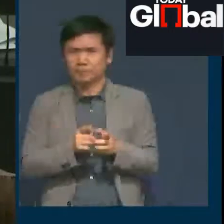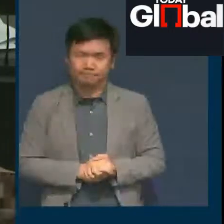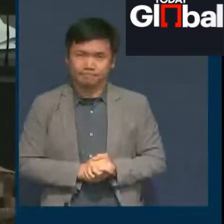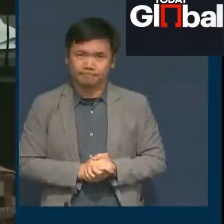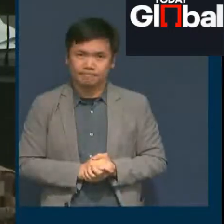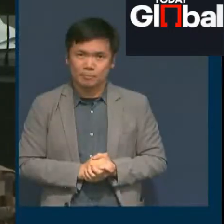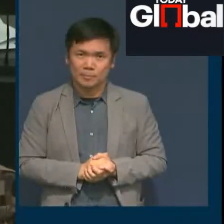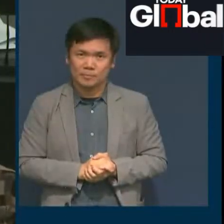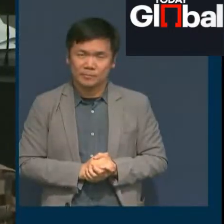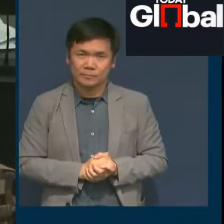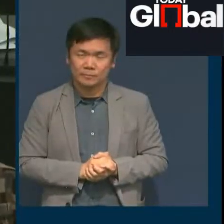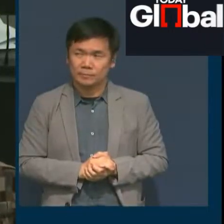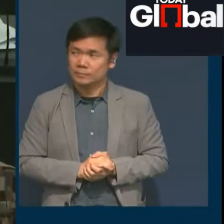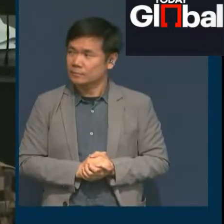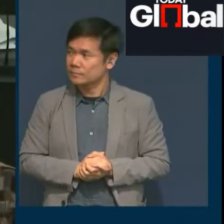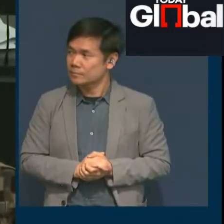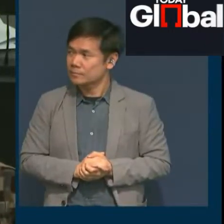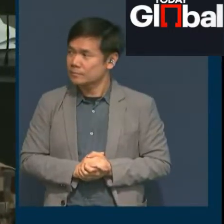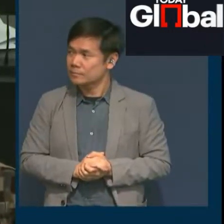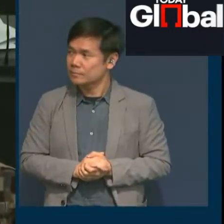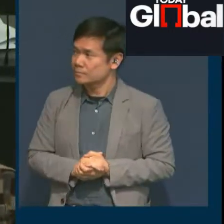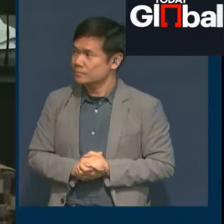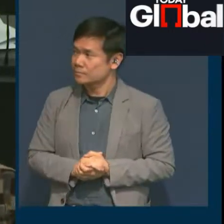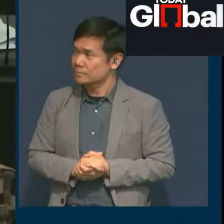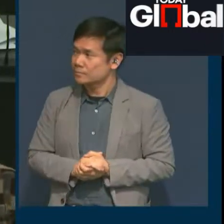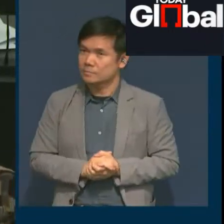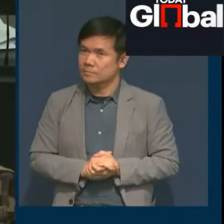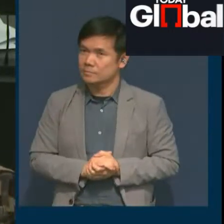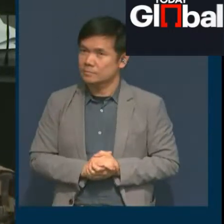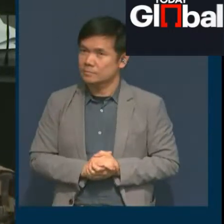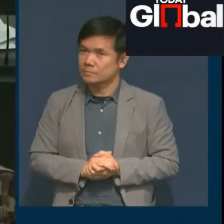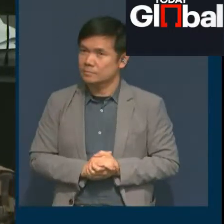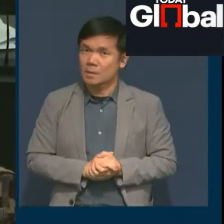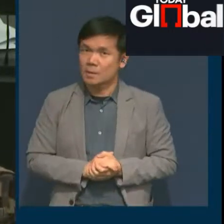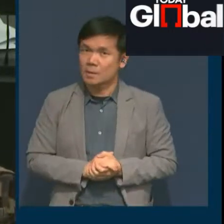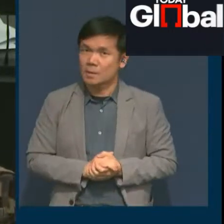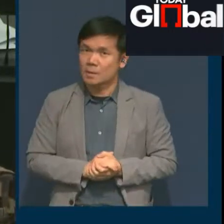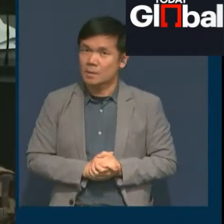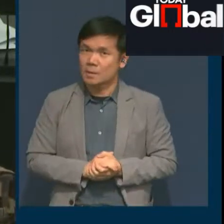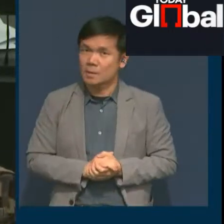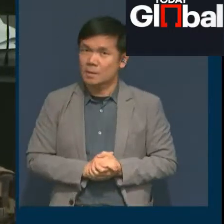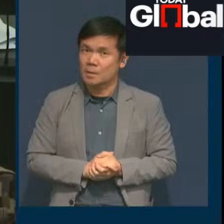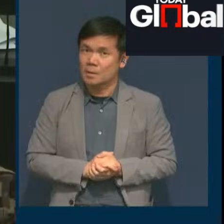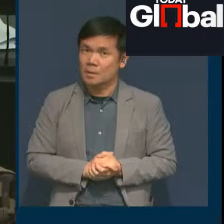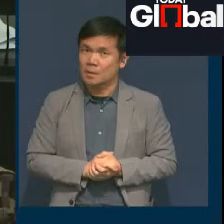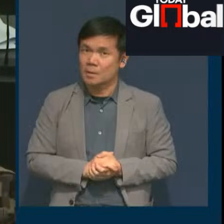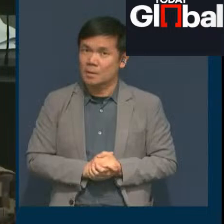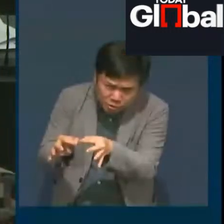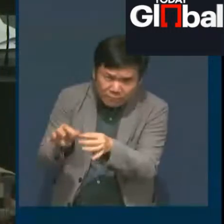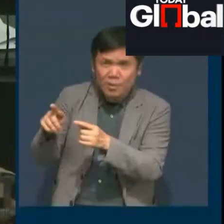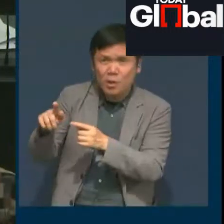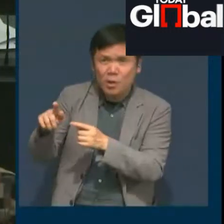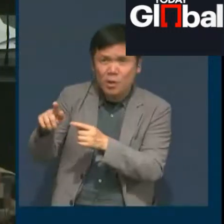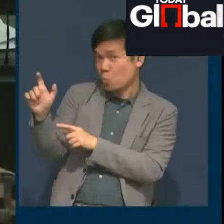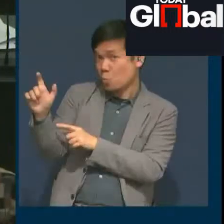out what are the strategies that were adopted by the religious